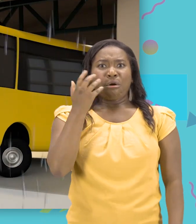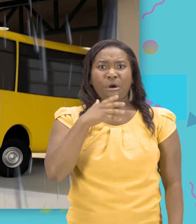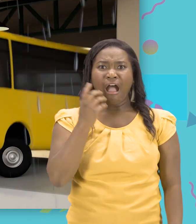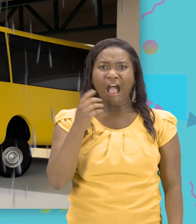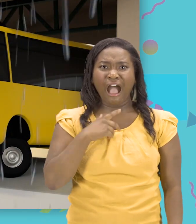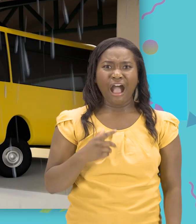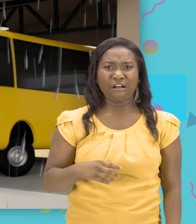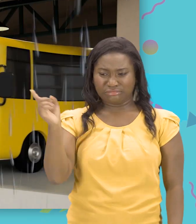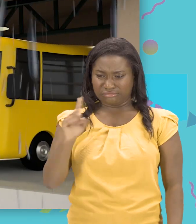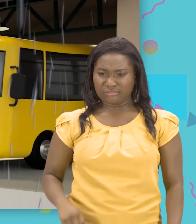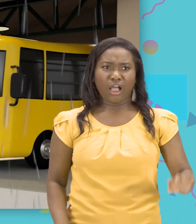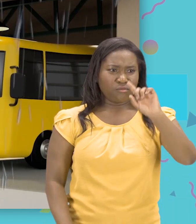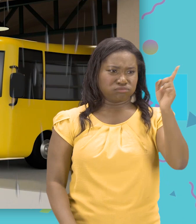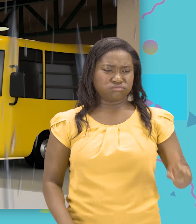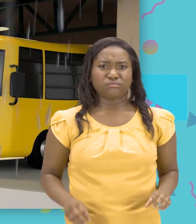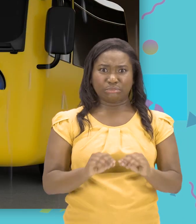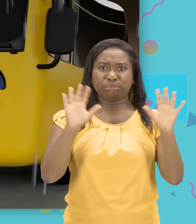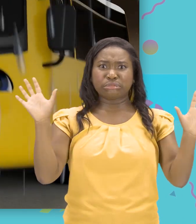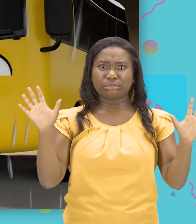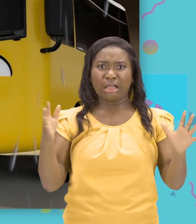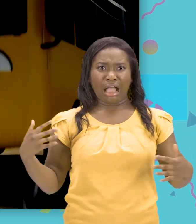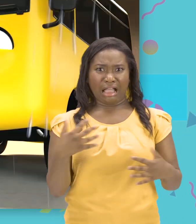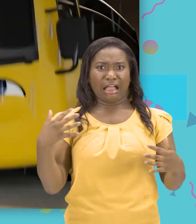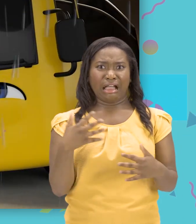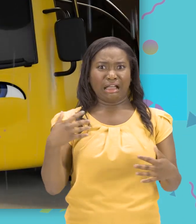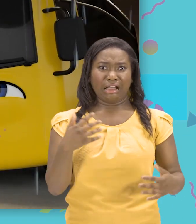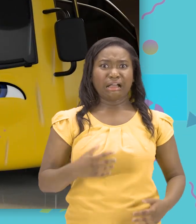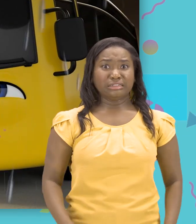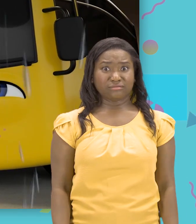Wow, the lightning is so bright and scary.